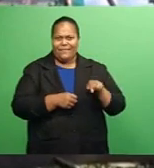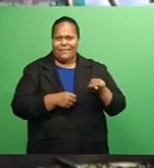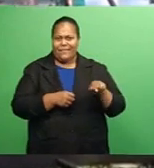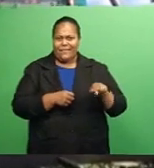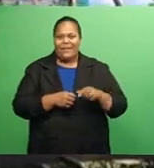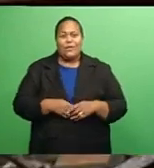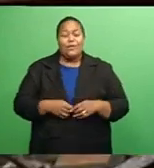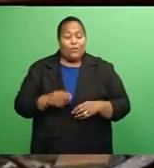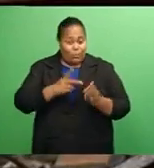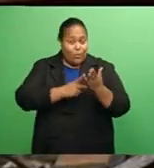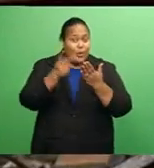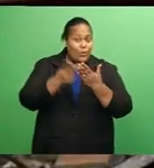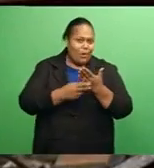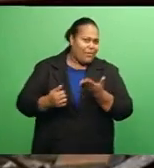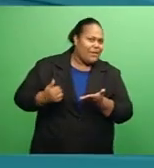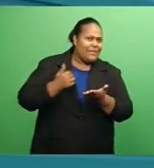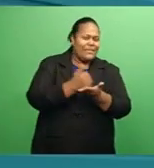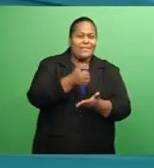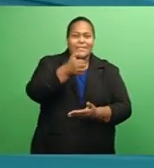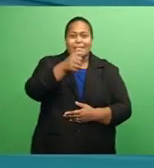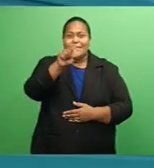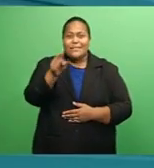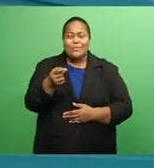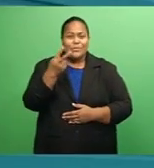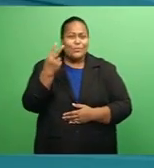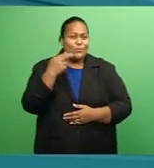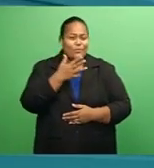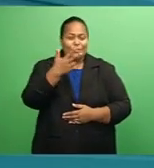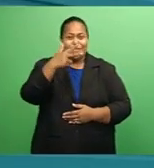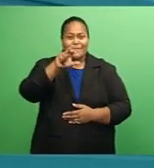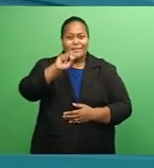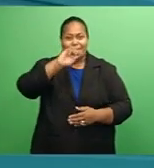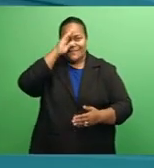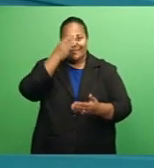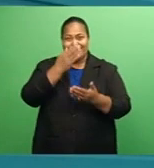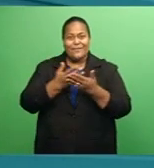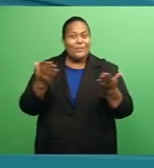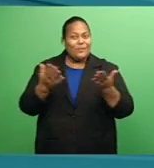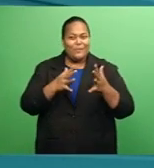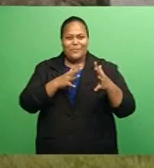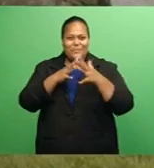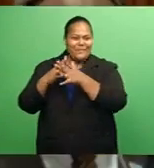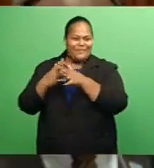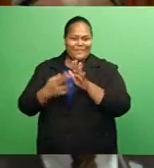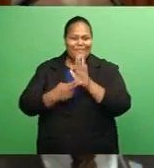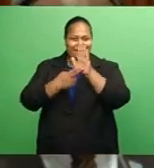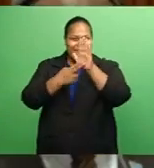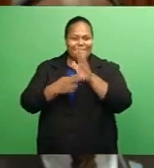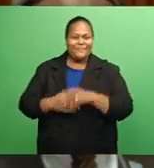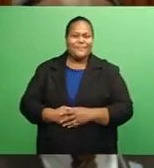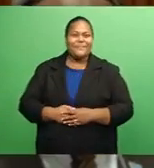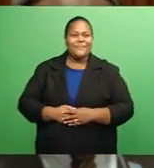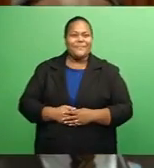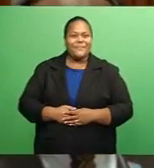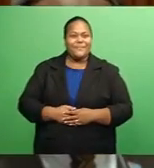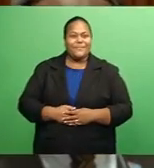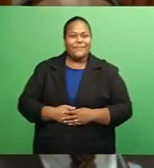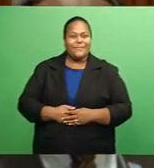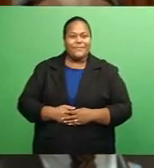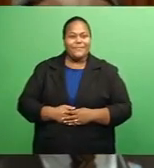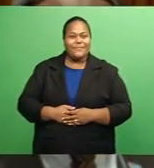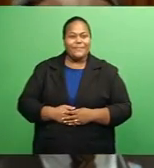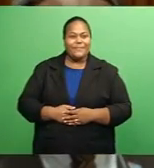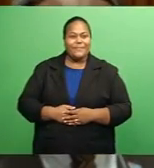will assist 6,280 students in the Western and Northern Divisions. This program was initiated after